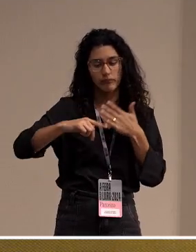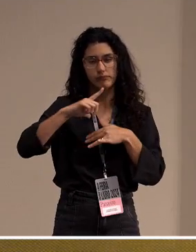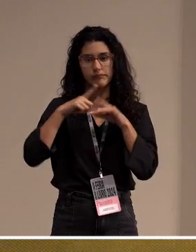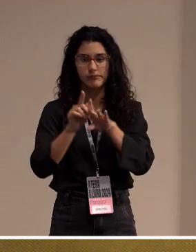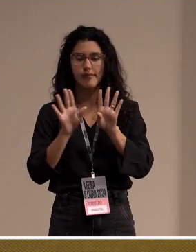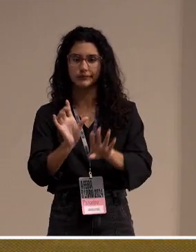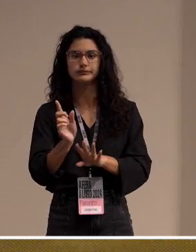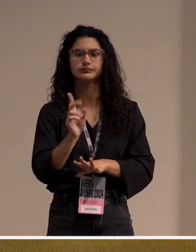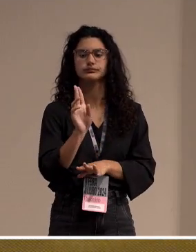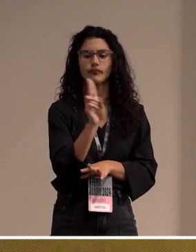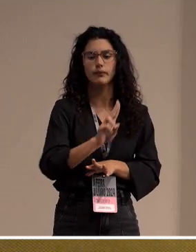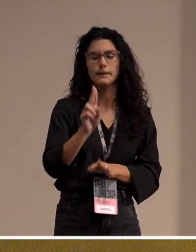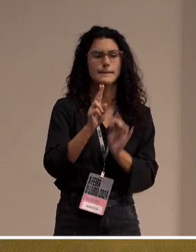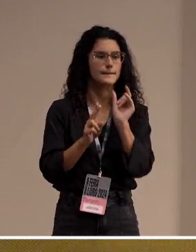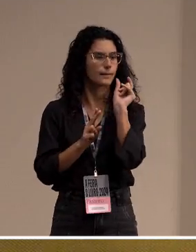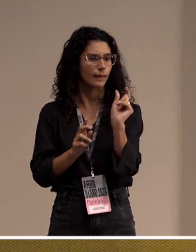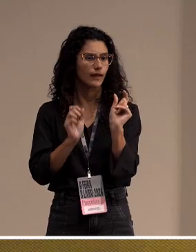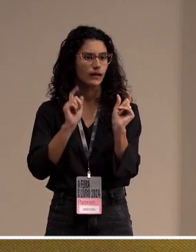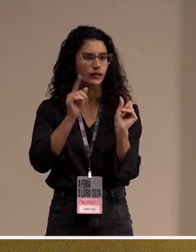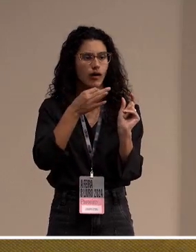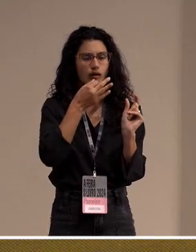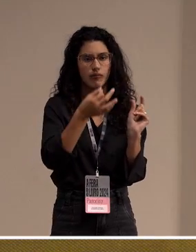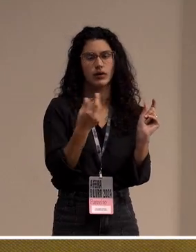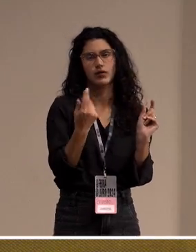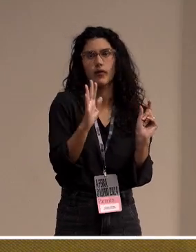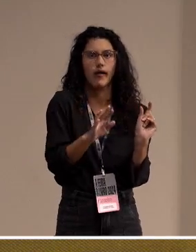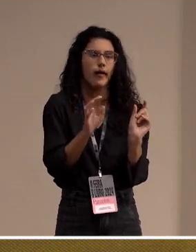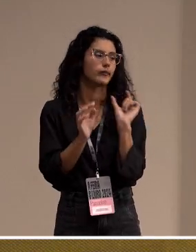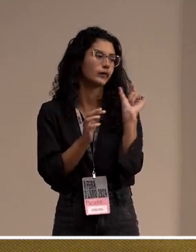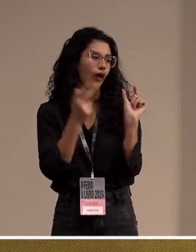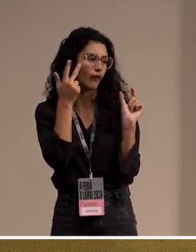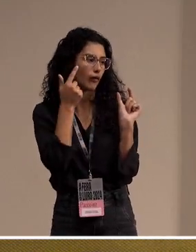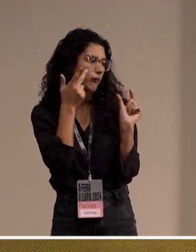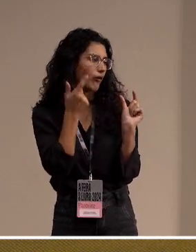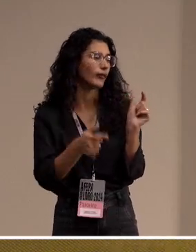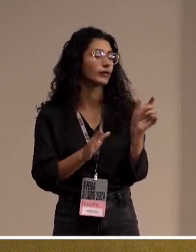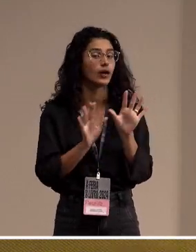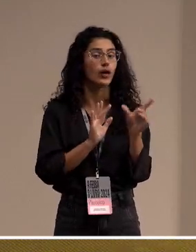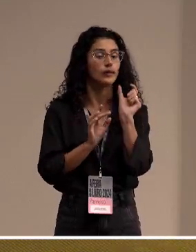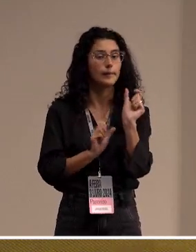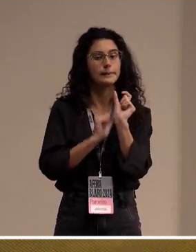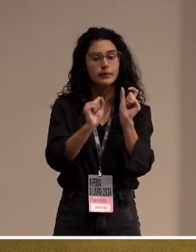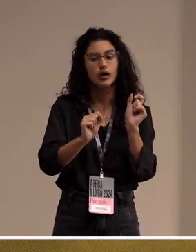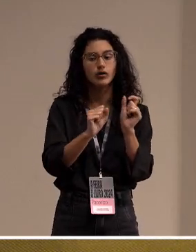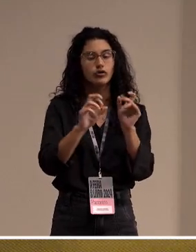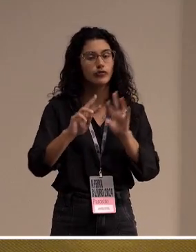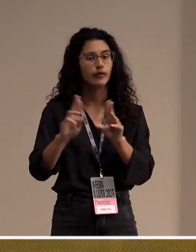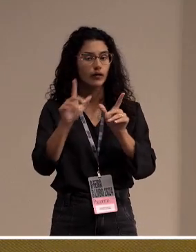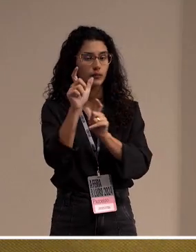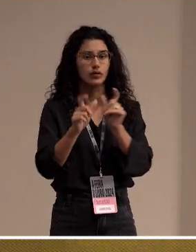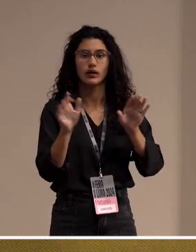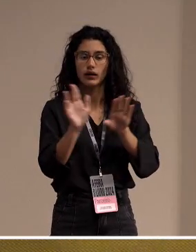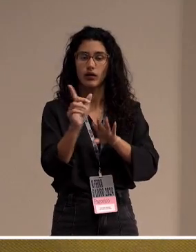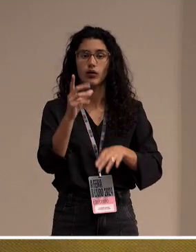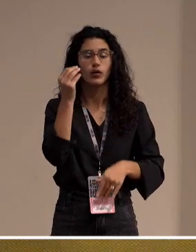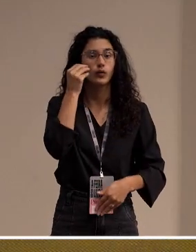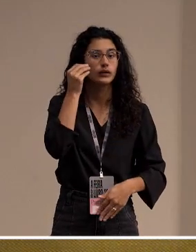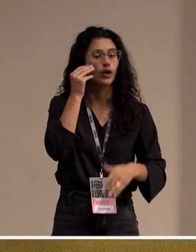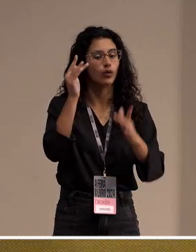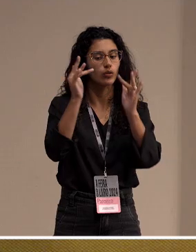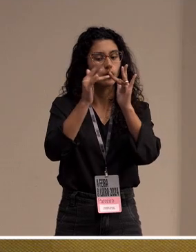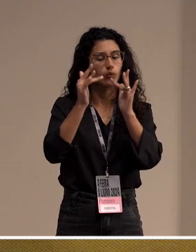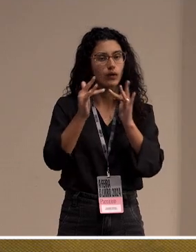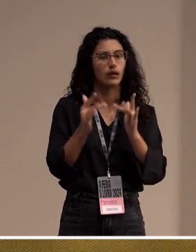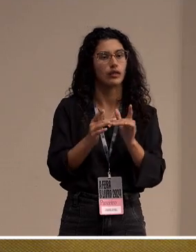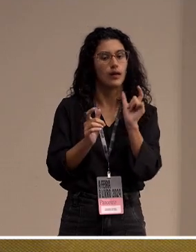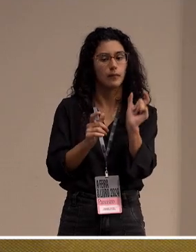word, which is a common argument. Oh, it's only a word. Words can't hurt you. But I carefully tie the word to other developments in